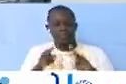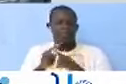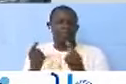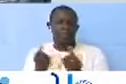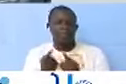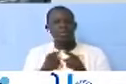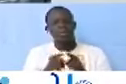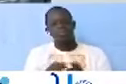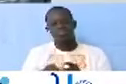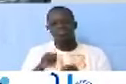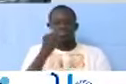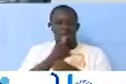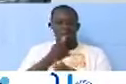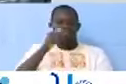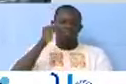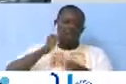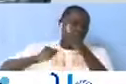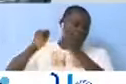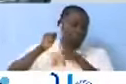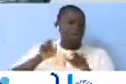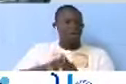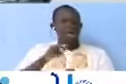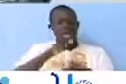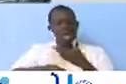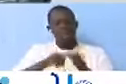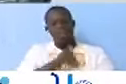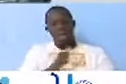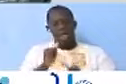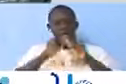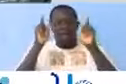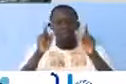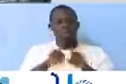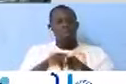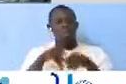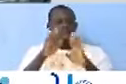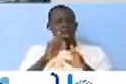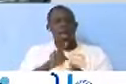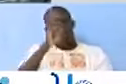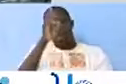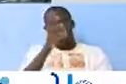life. Kus ala de maroto. By the grace of God.